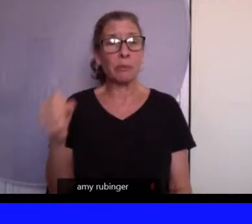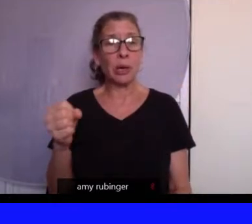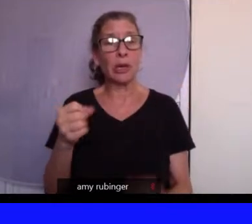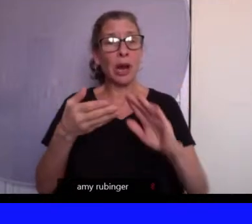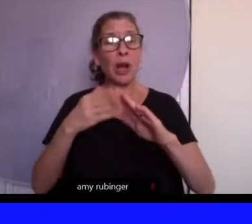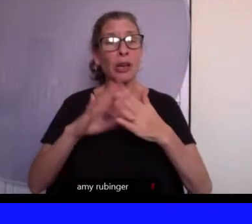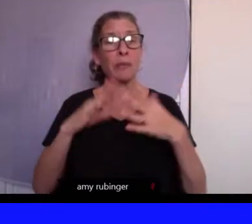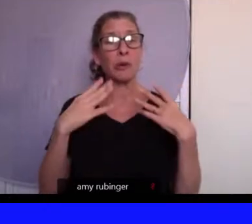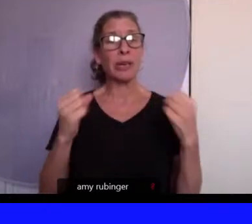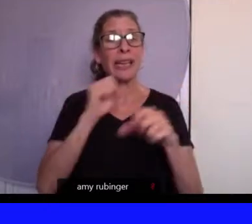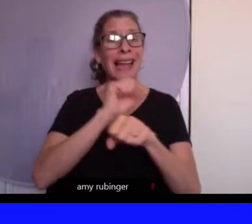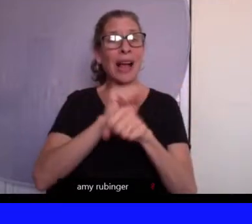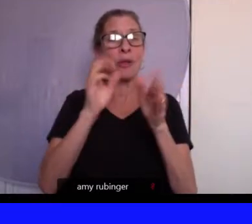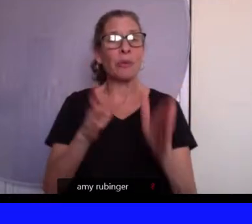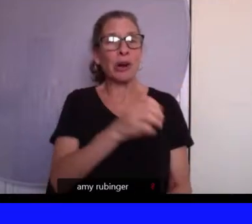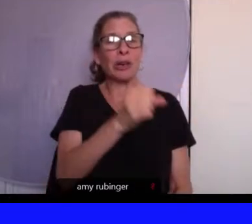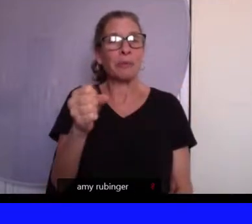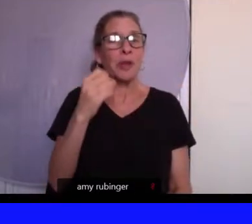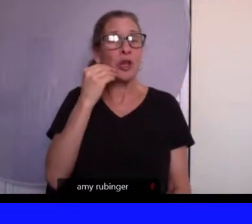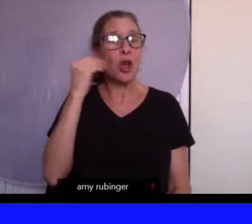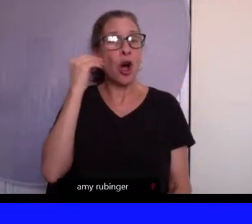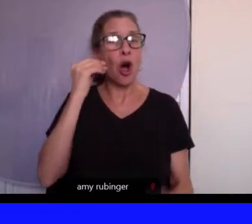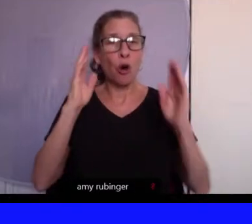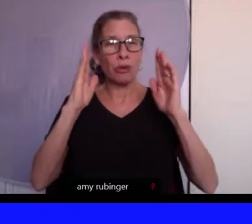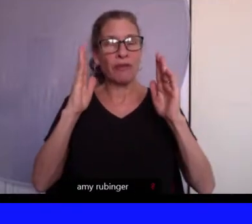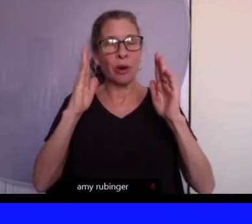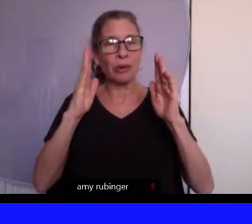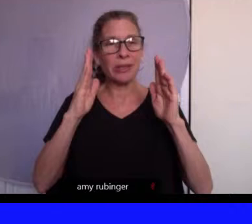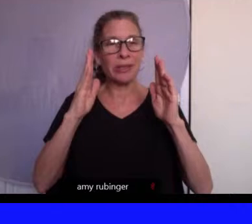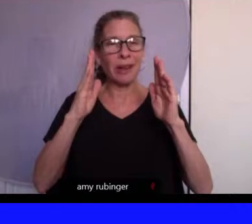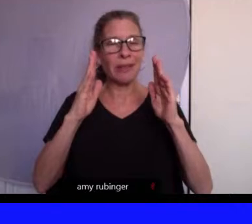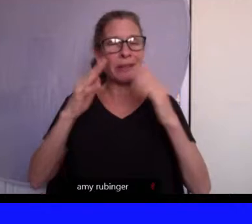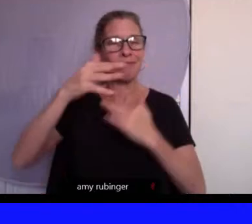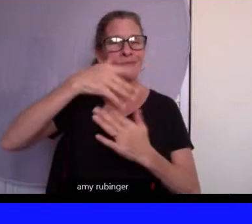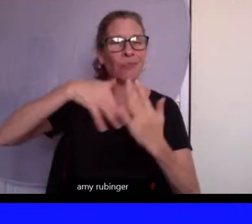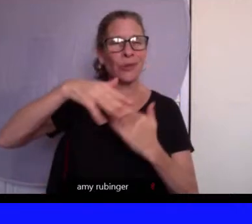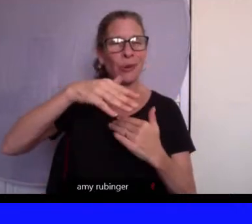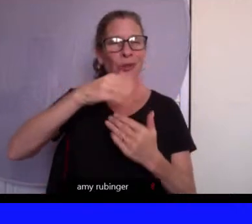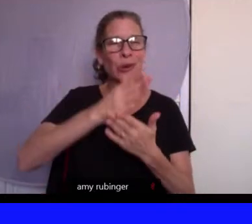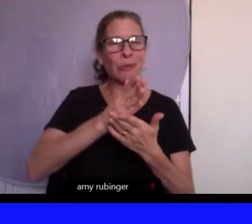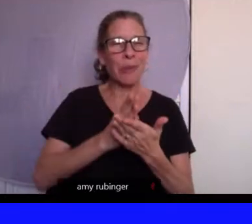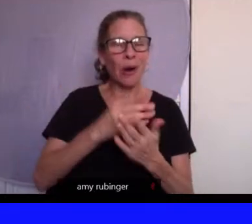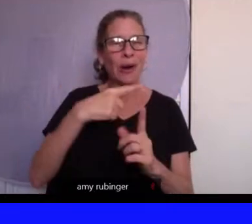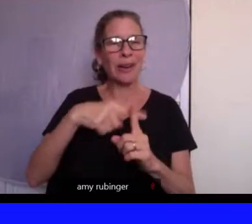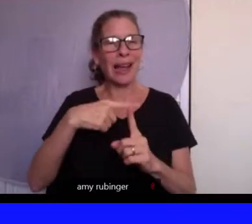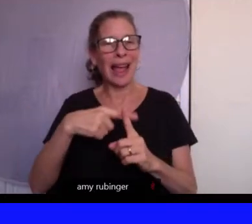to what our social workers have been doing from home care. So.